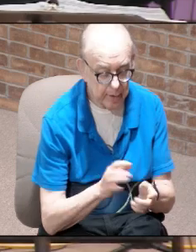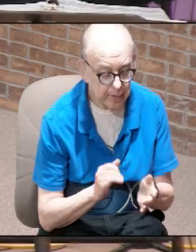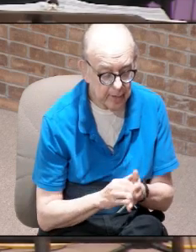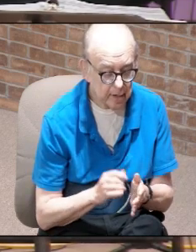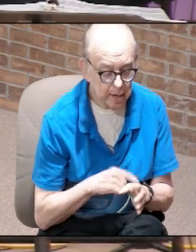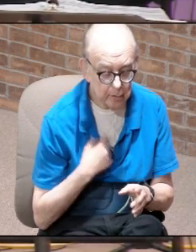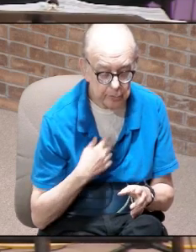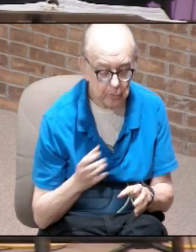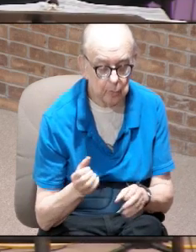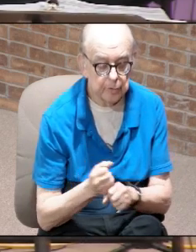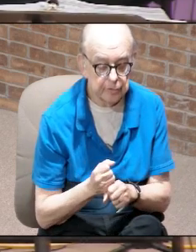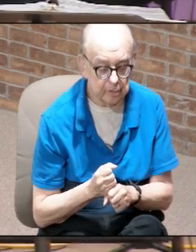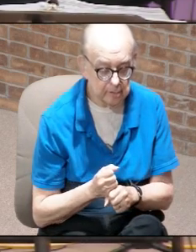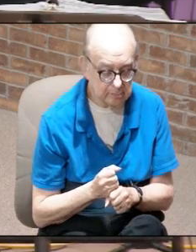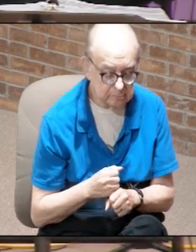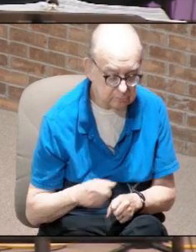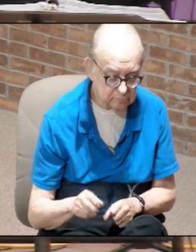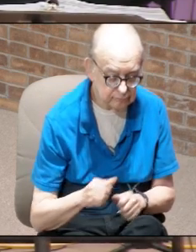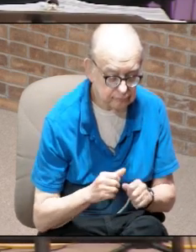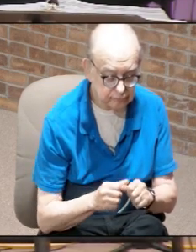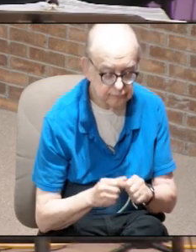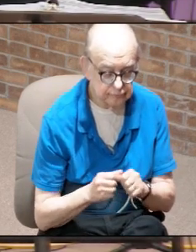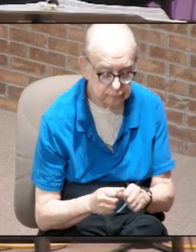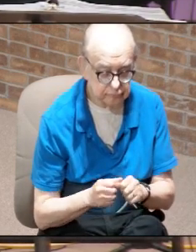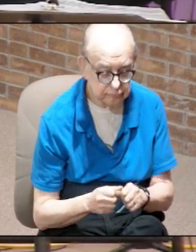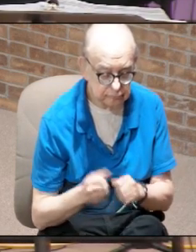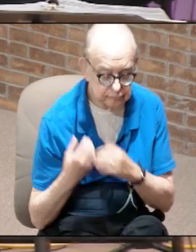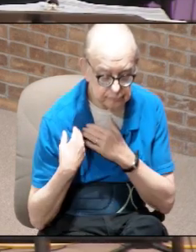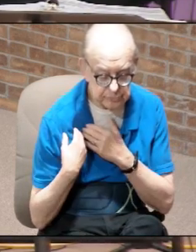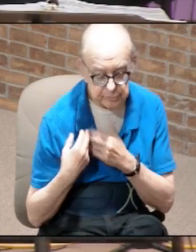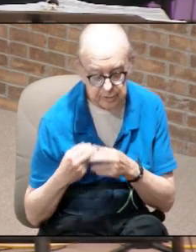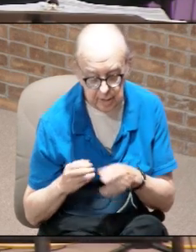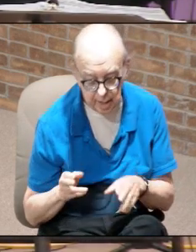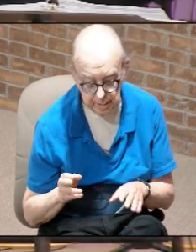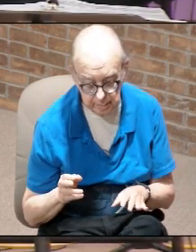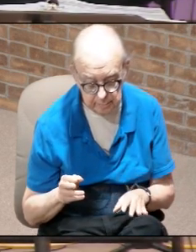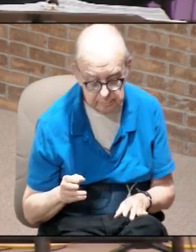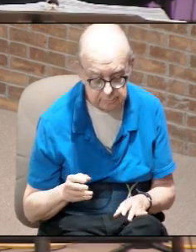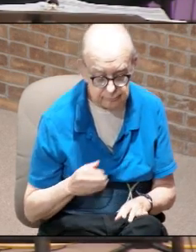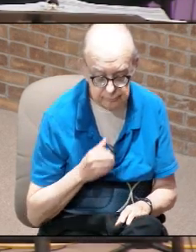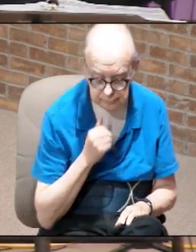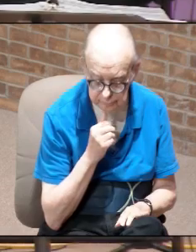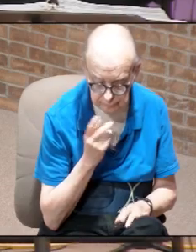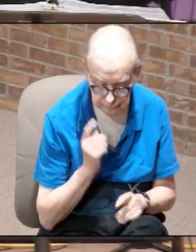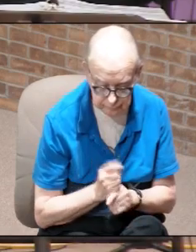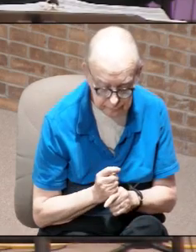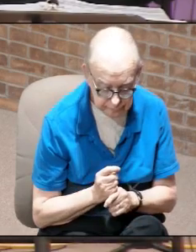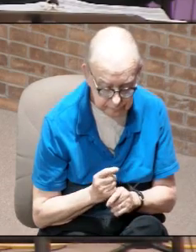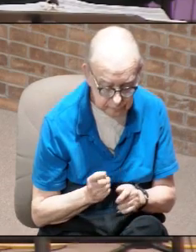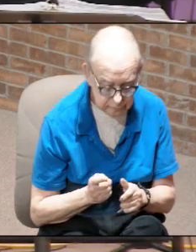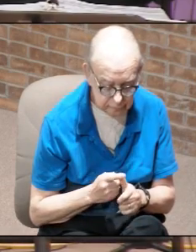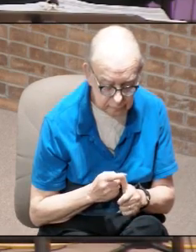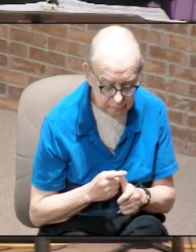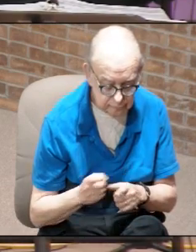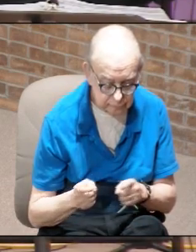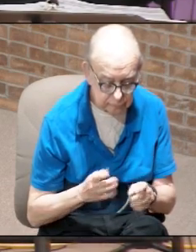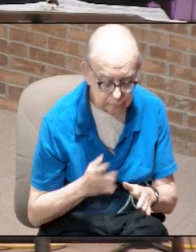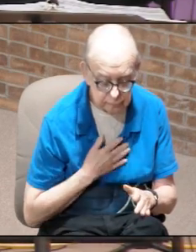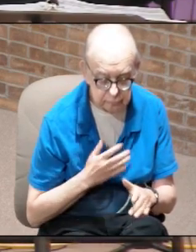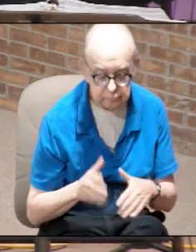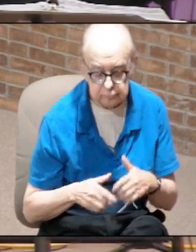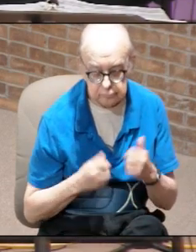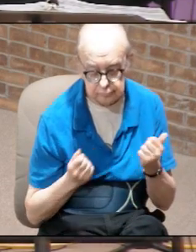received. The journey continued and our burden was light. I did not trust him at first to take control of my